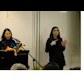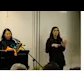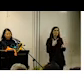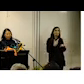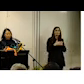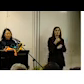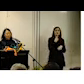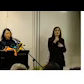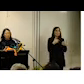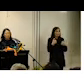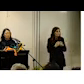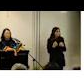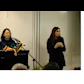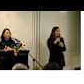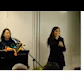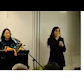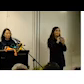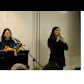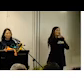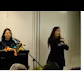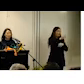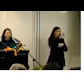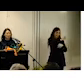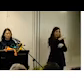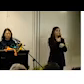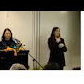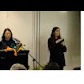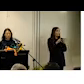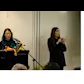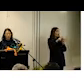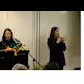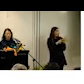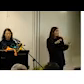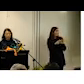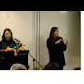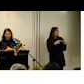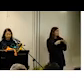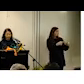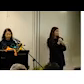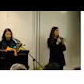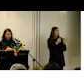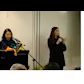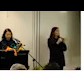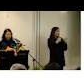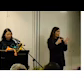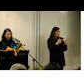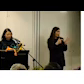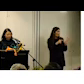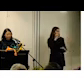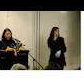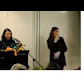new class of drug for patients with overinhibition due to hyperactive GABA-A receptor.